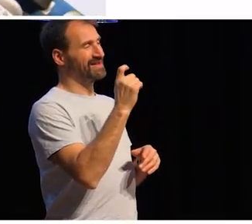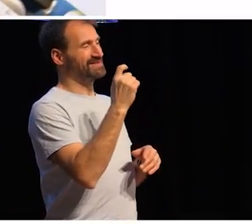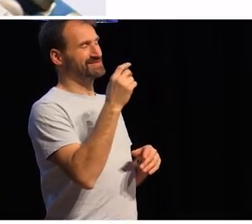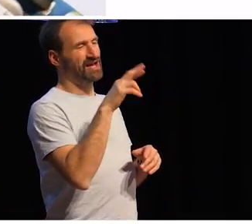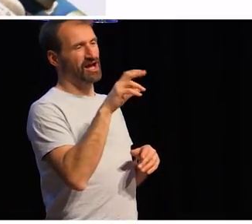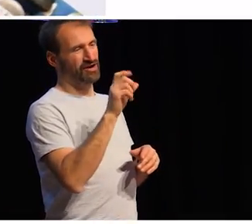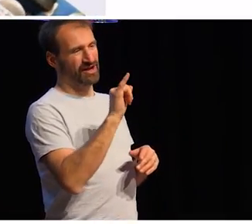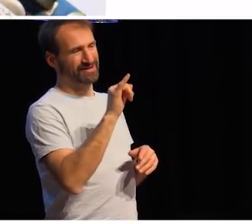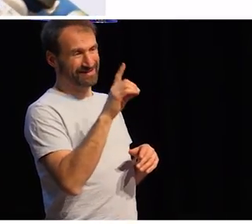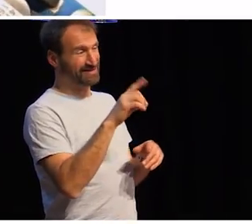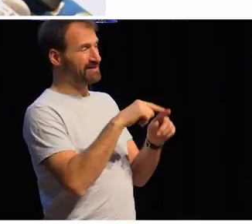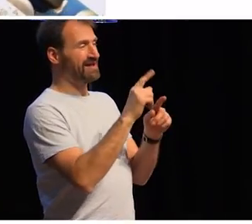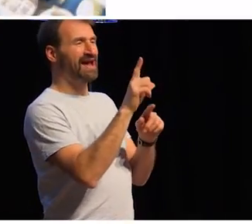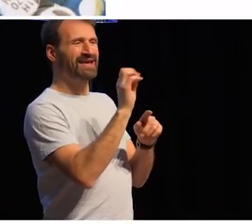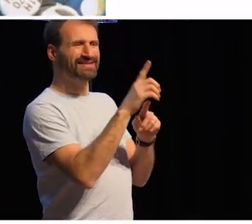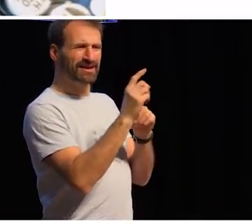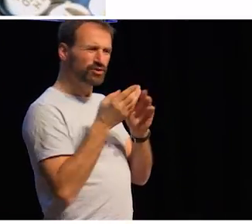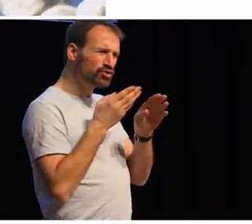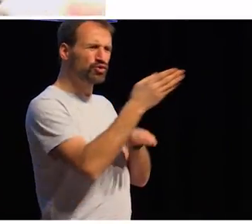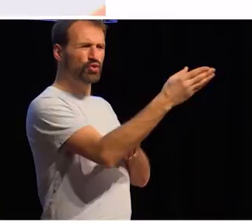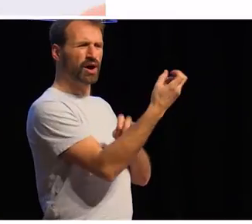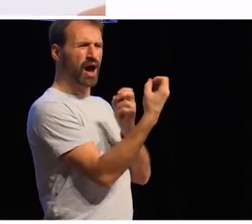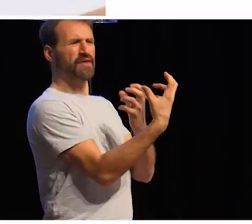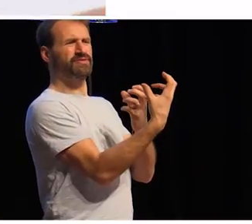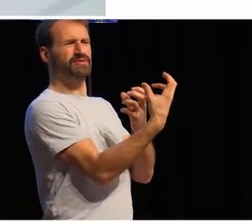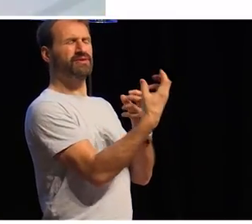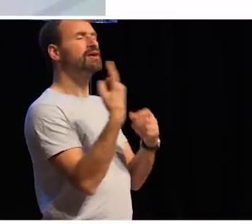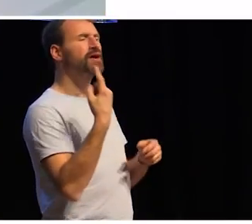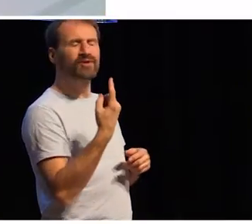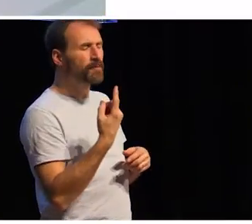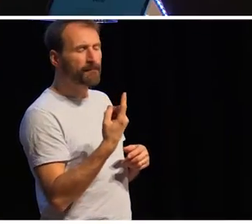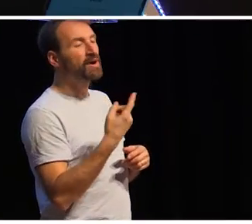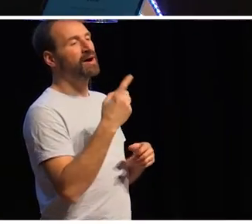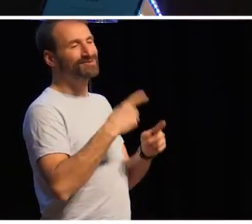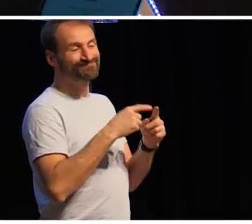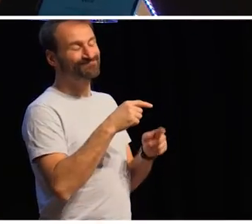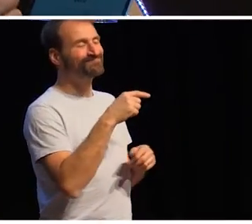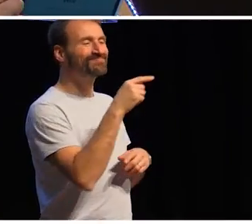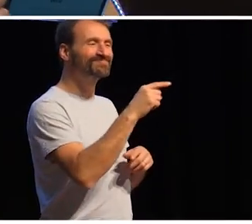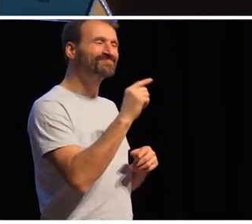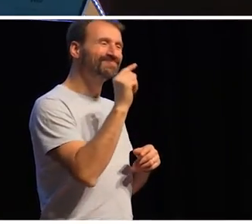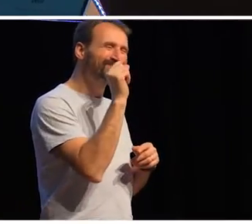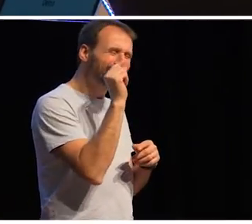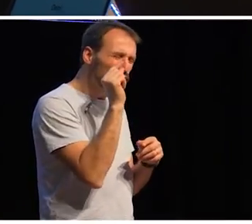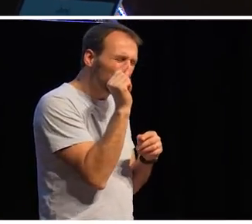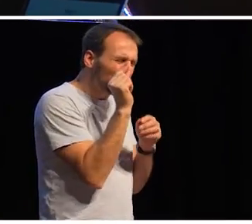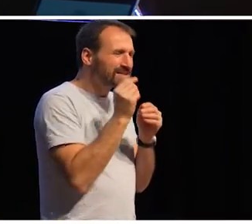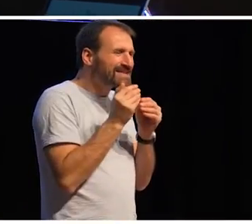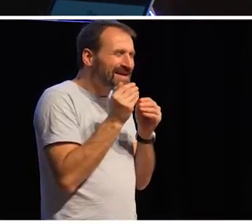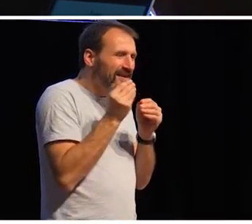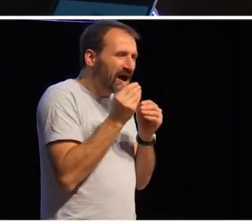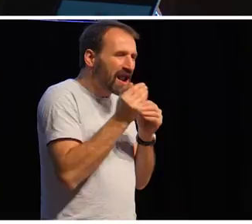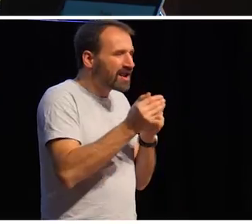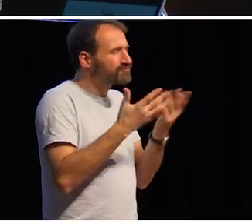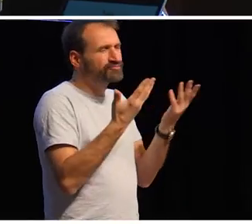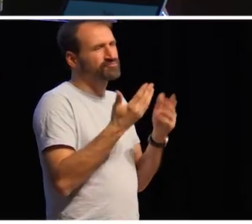are always on. Why is this so? That's because at a very, very tiny interval, probably